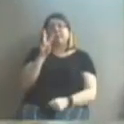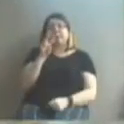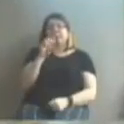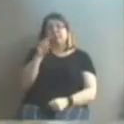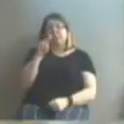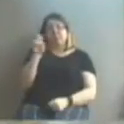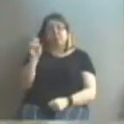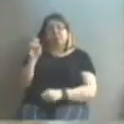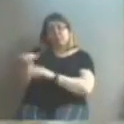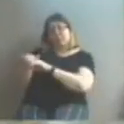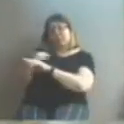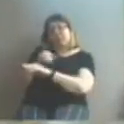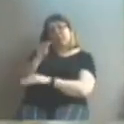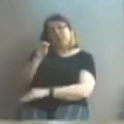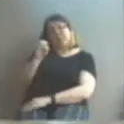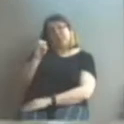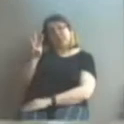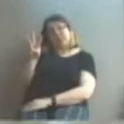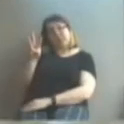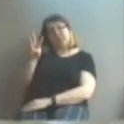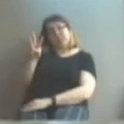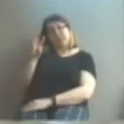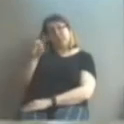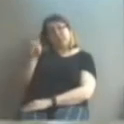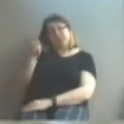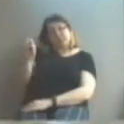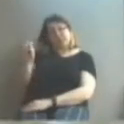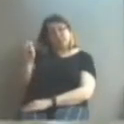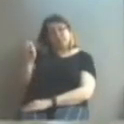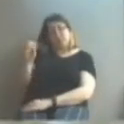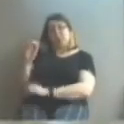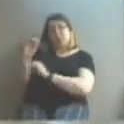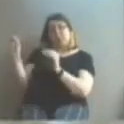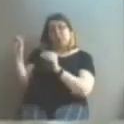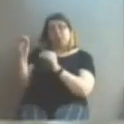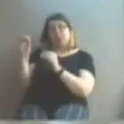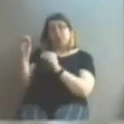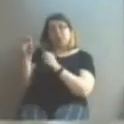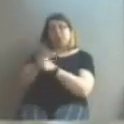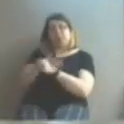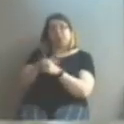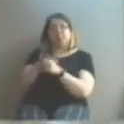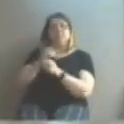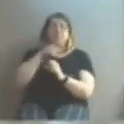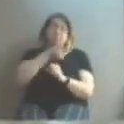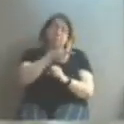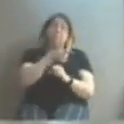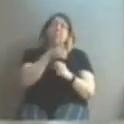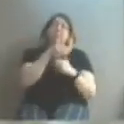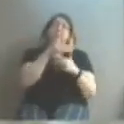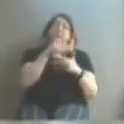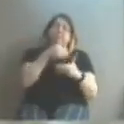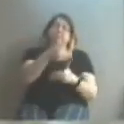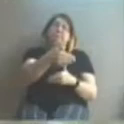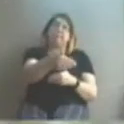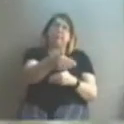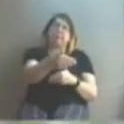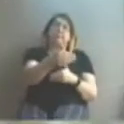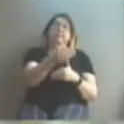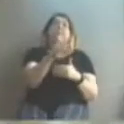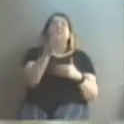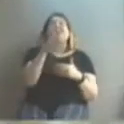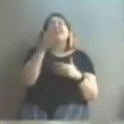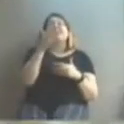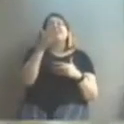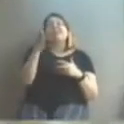slow mow zones, and no mow zones. The areas around buildings get mowed very frequently. A big field